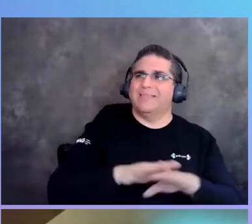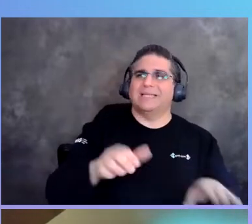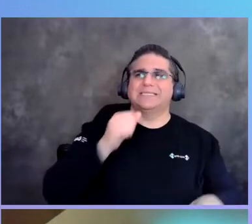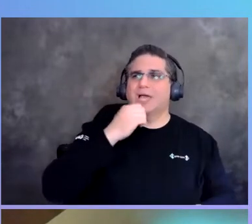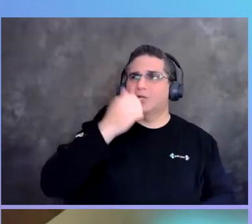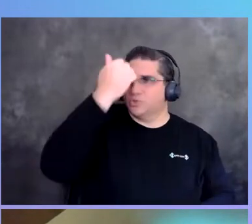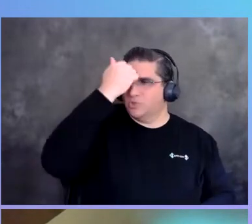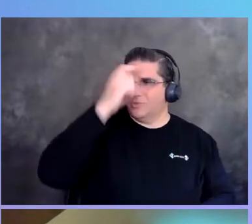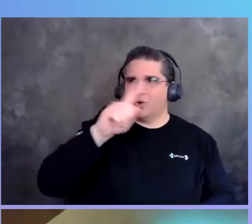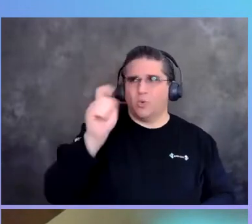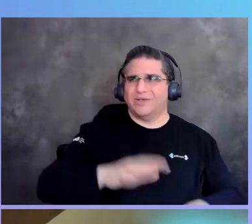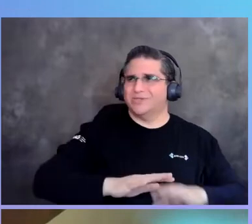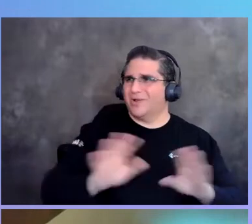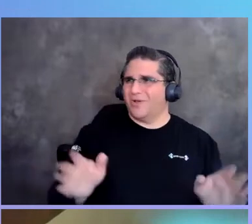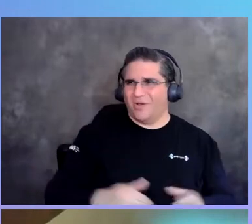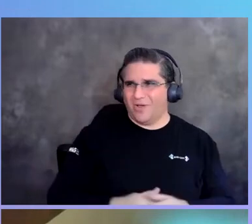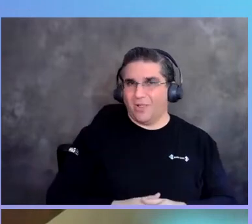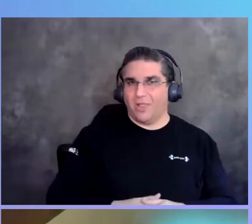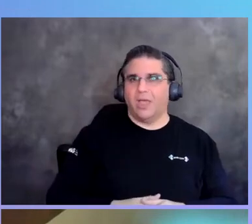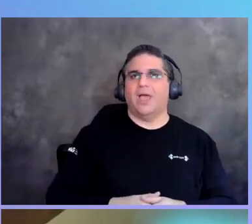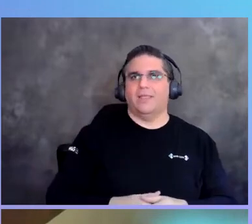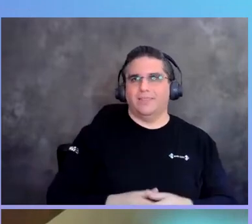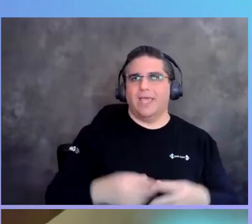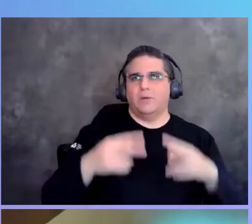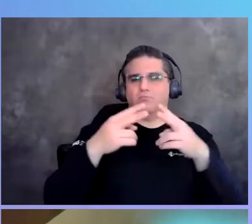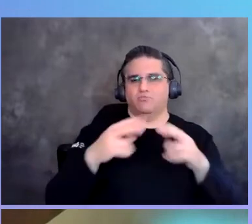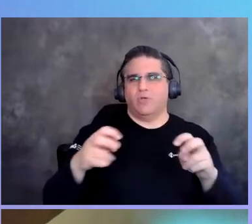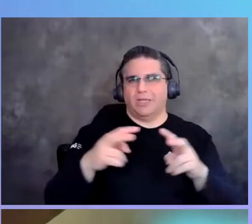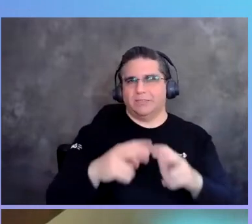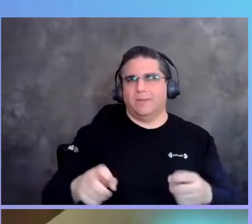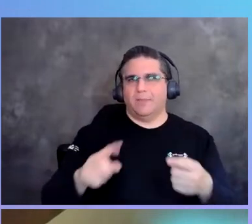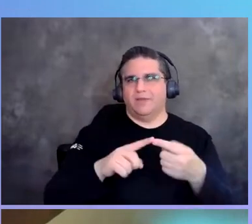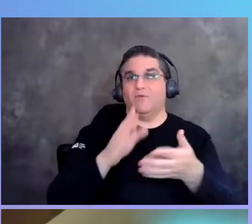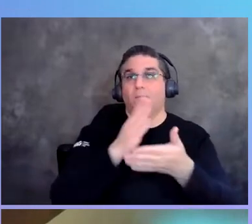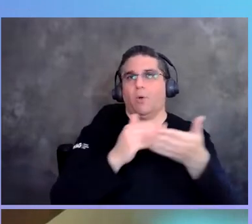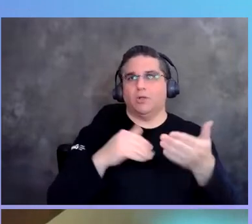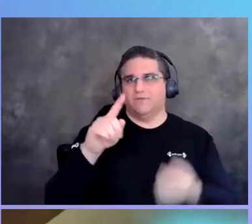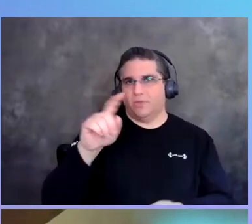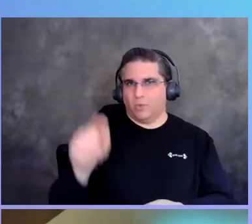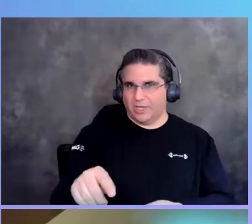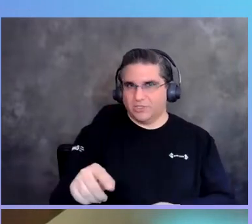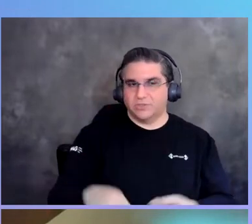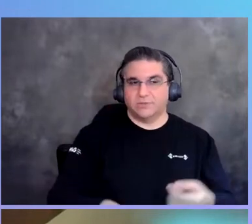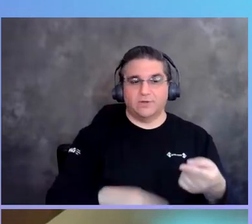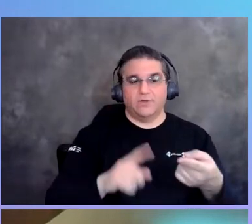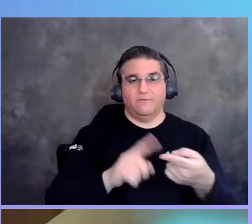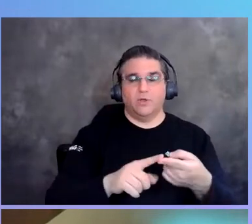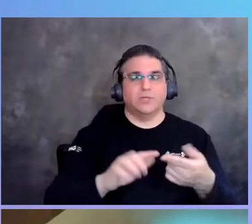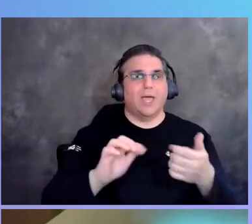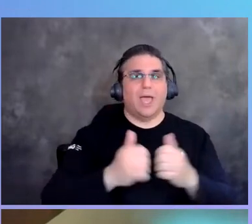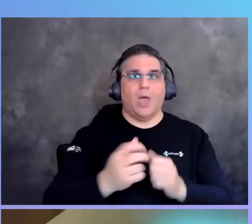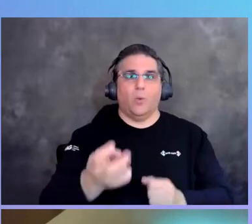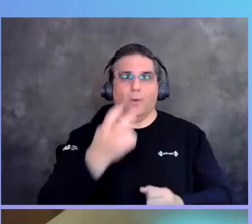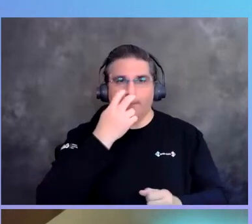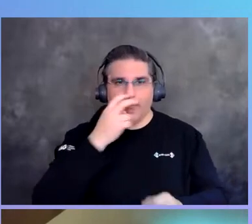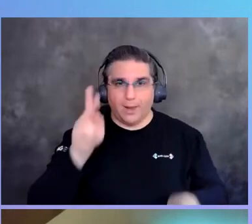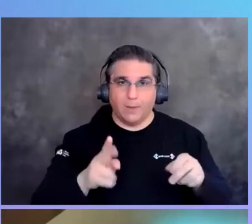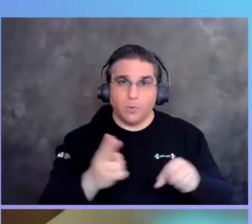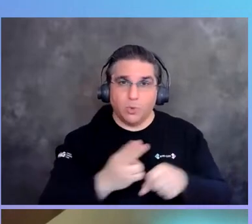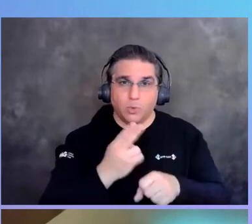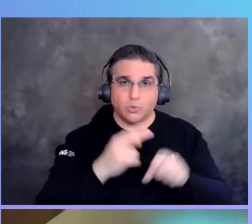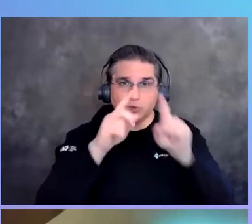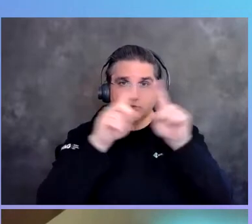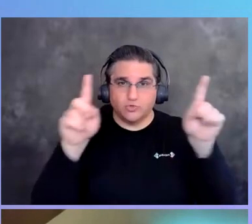all." And then it proceeds to break the question down into its multiple parts. First, it addresses how blind users use screen readers to